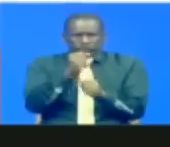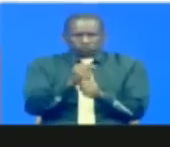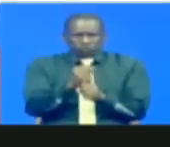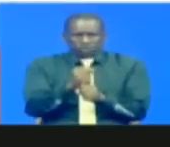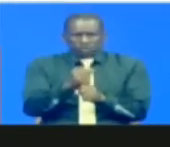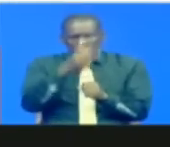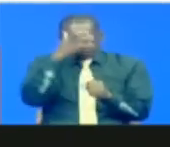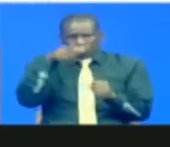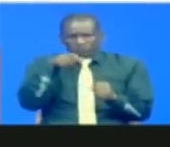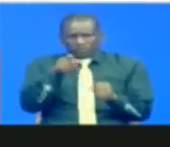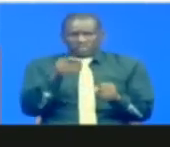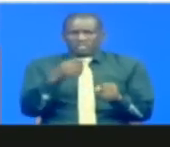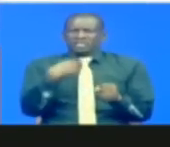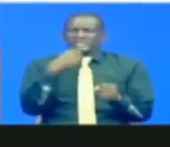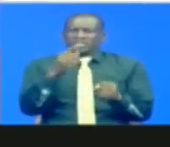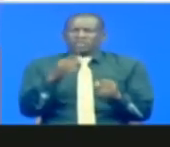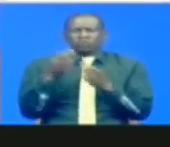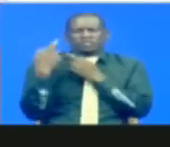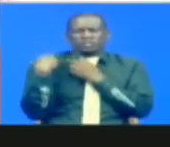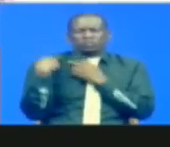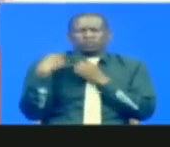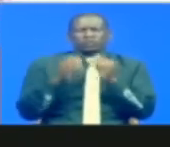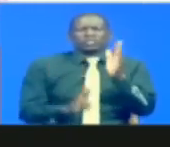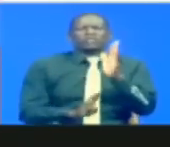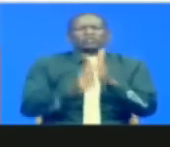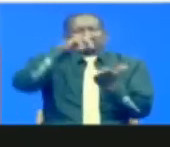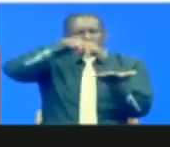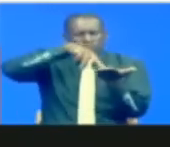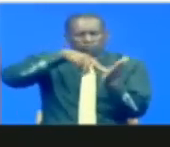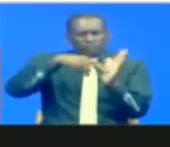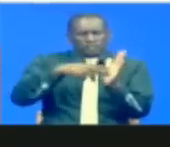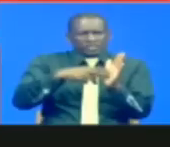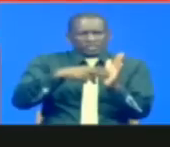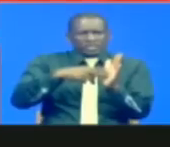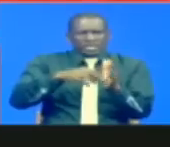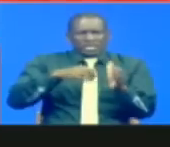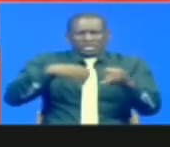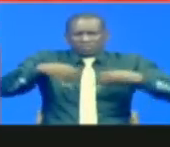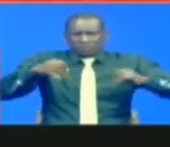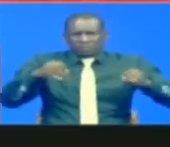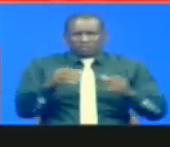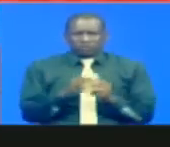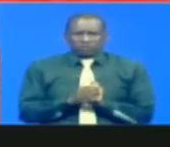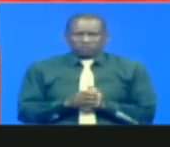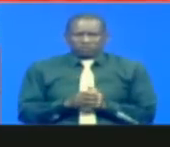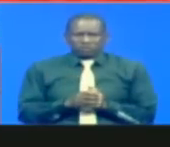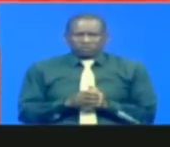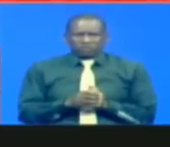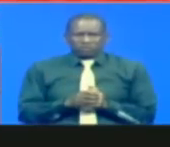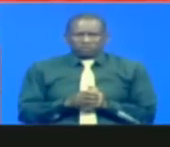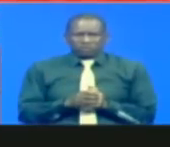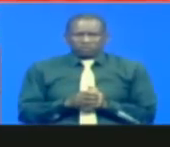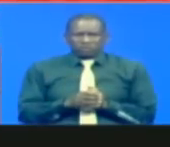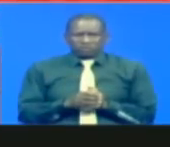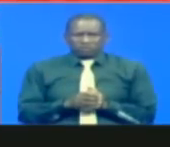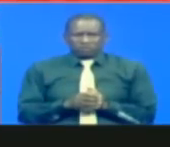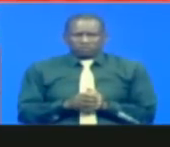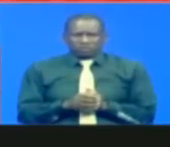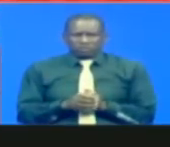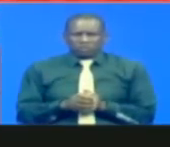his own words, been in charge of development project implementation. It should be supported, not